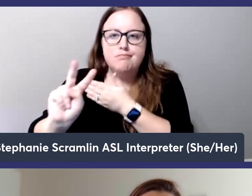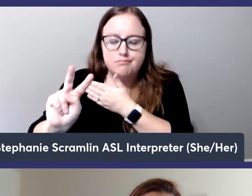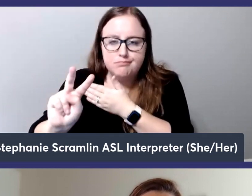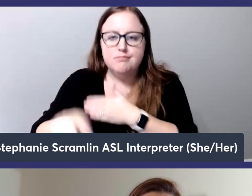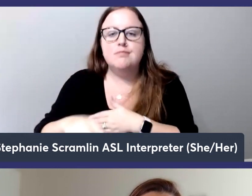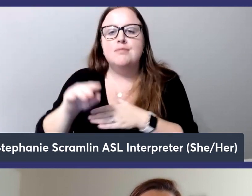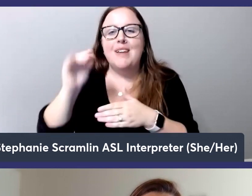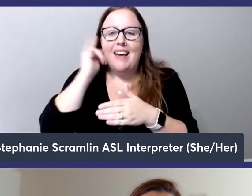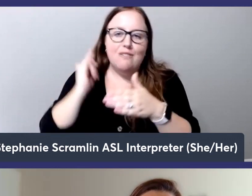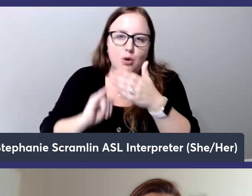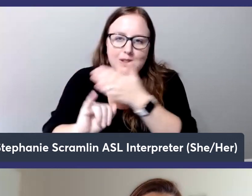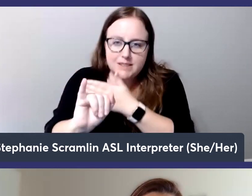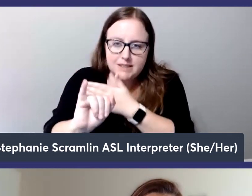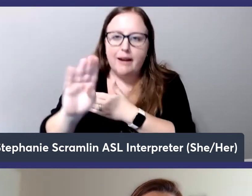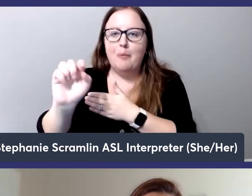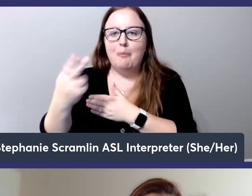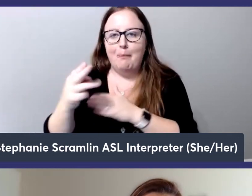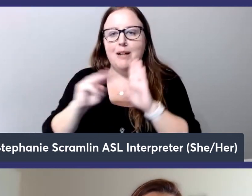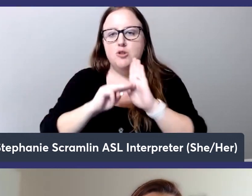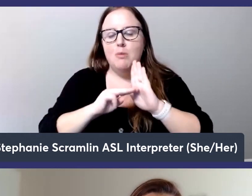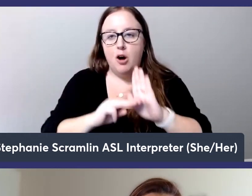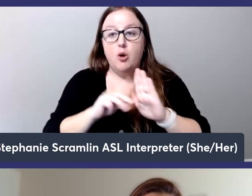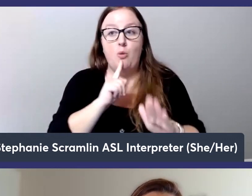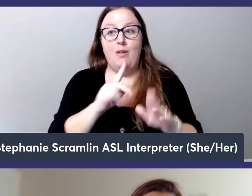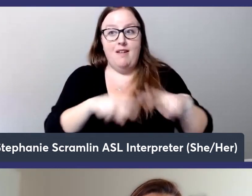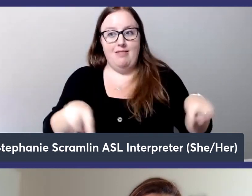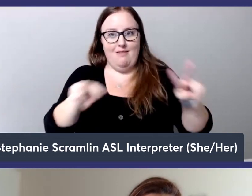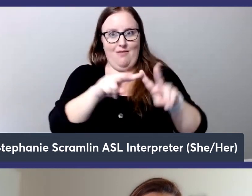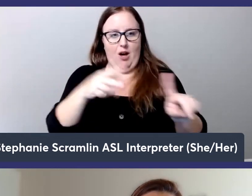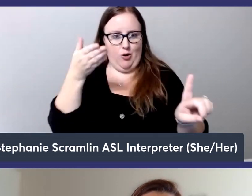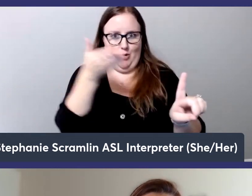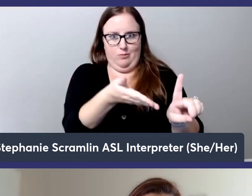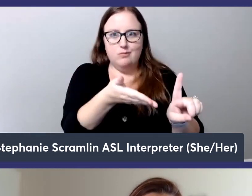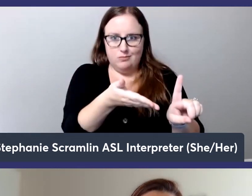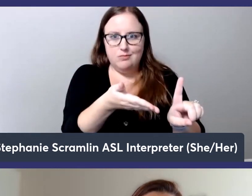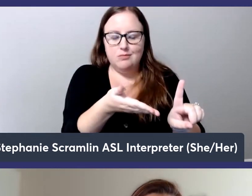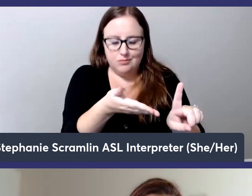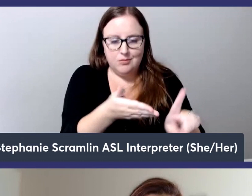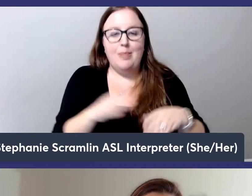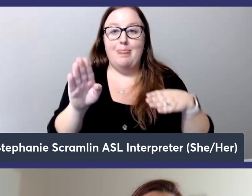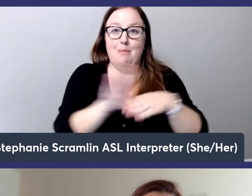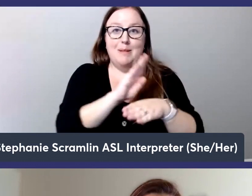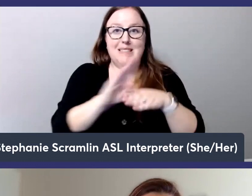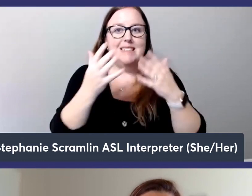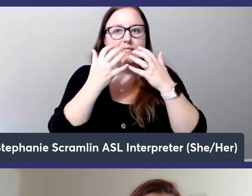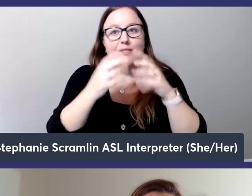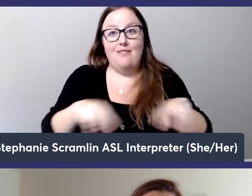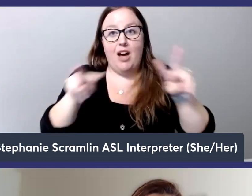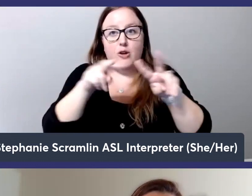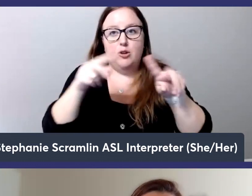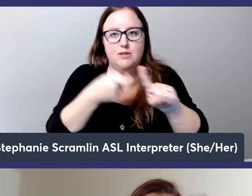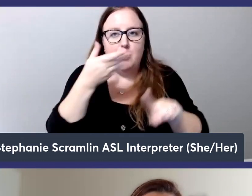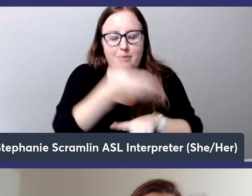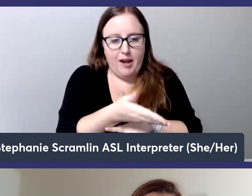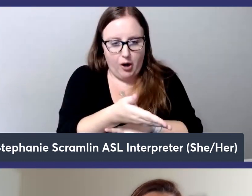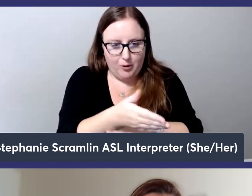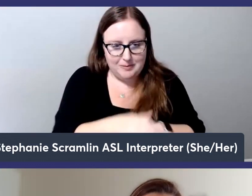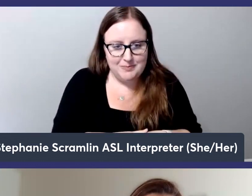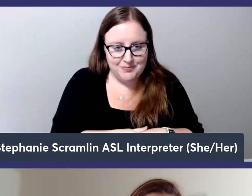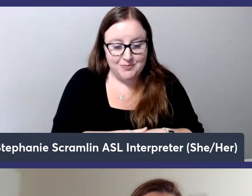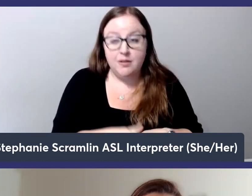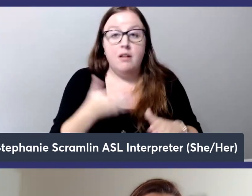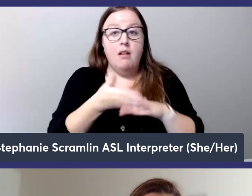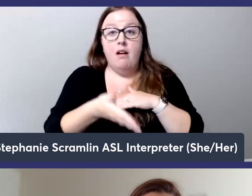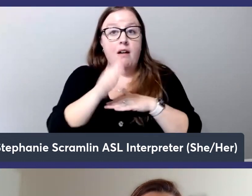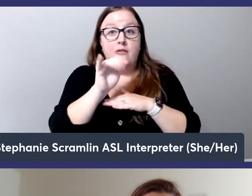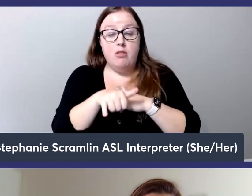mode. So that's where the value comes through, right? So that's where the business value comes through. Beyond that phase,